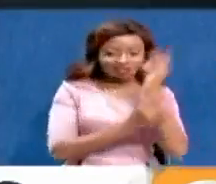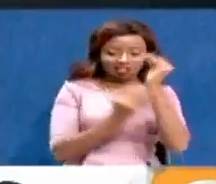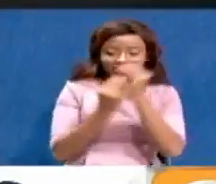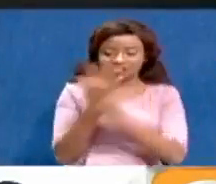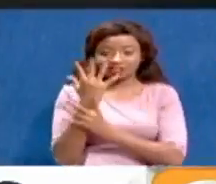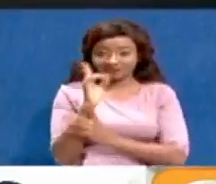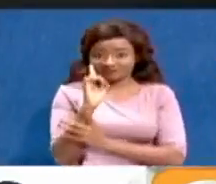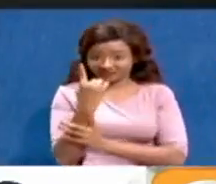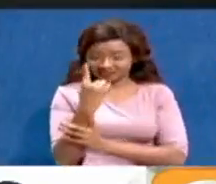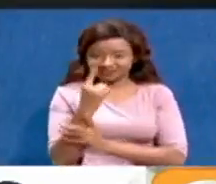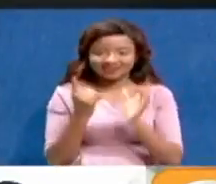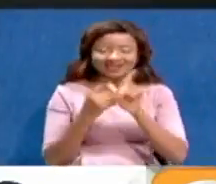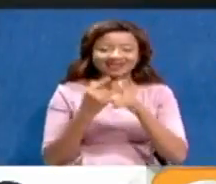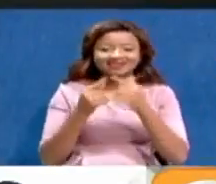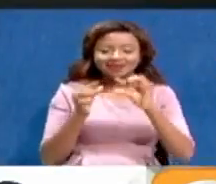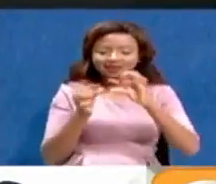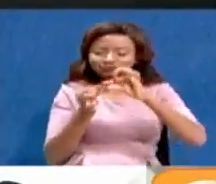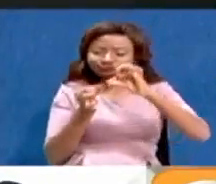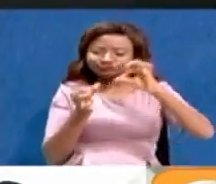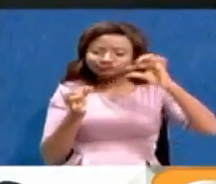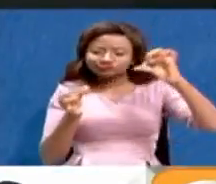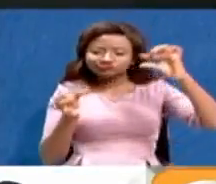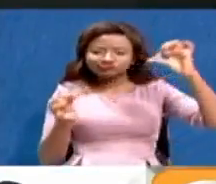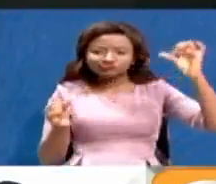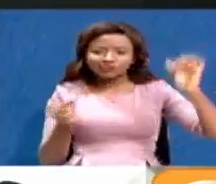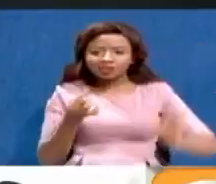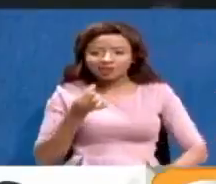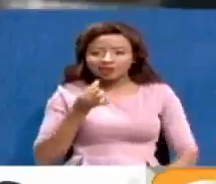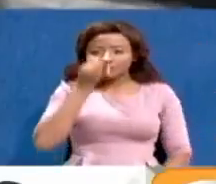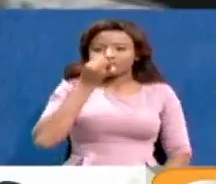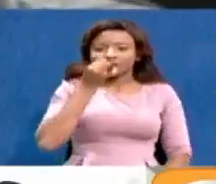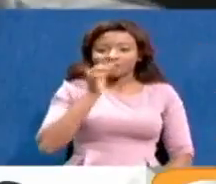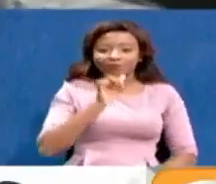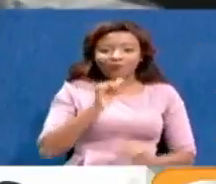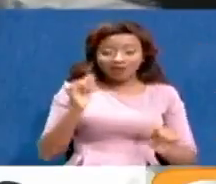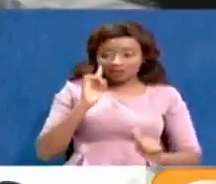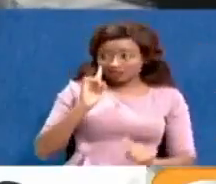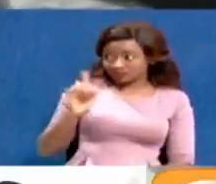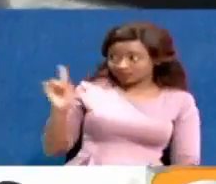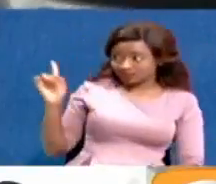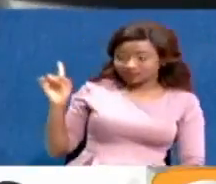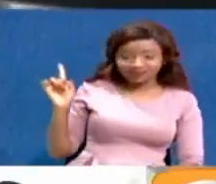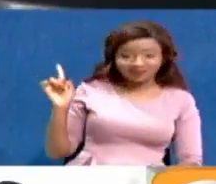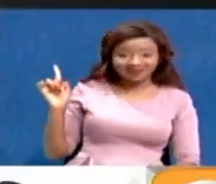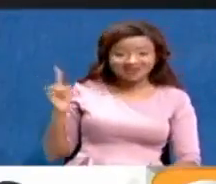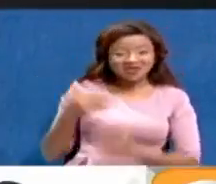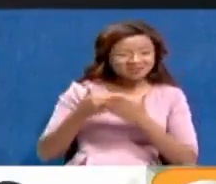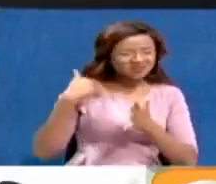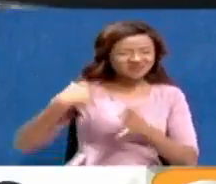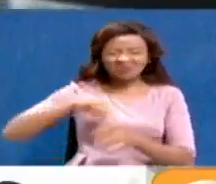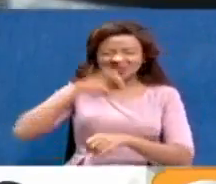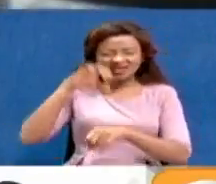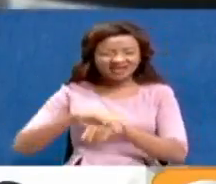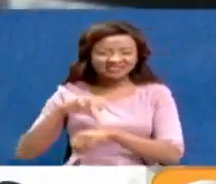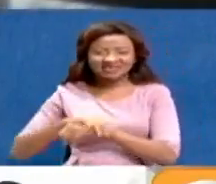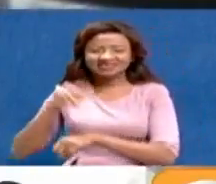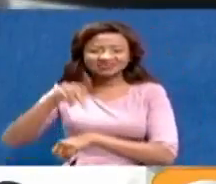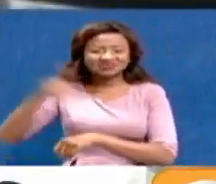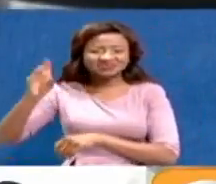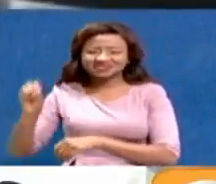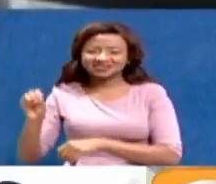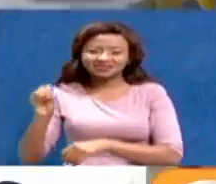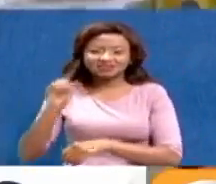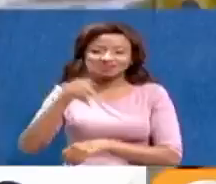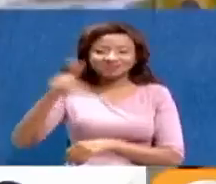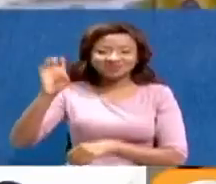which are attached to the outer wall with airtight seals. Tukianza huu gonjwa tulikuwa hatupati PPEs. Tulikuwa tunangoja zilete